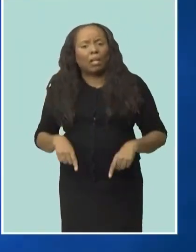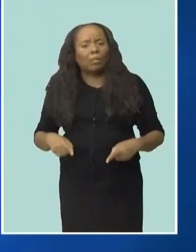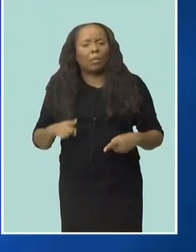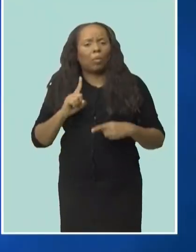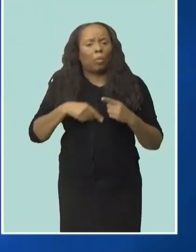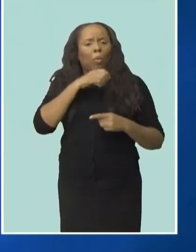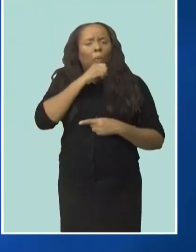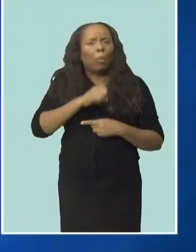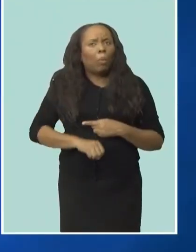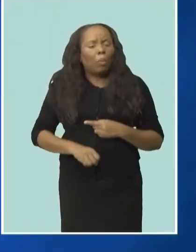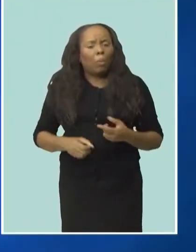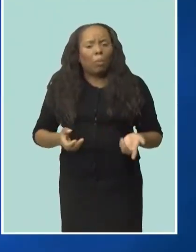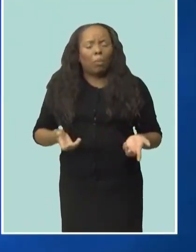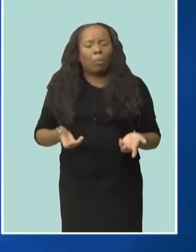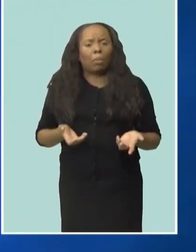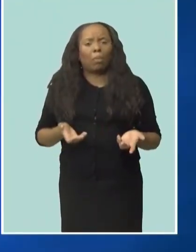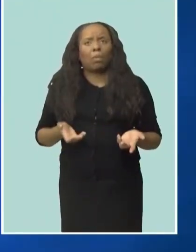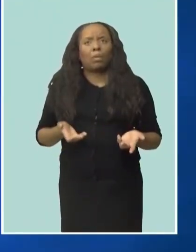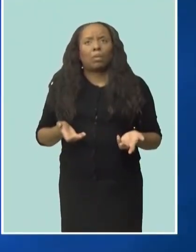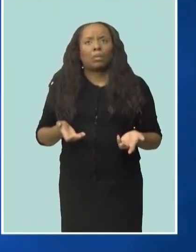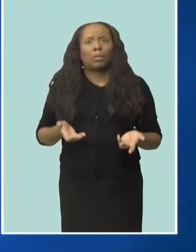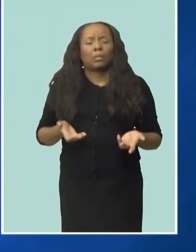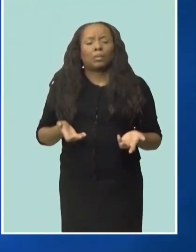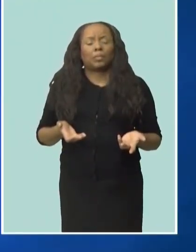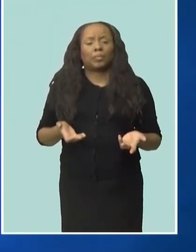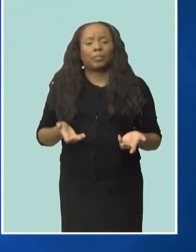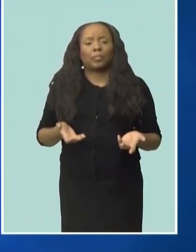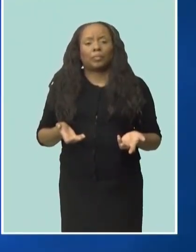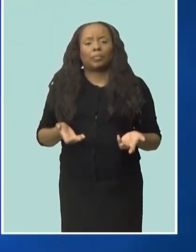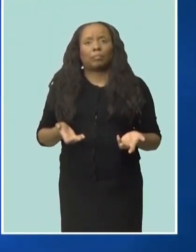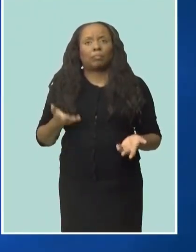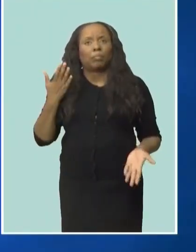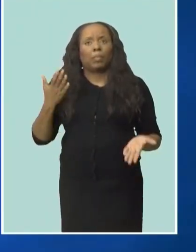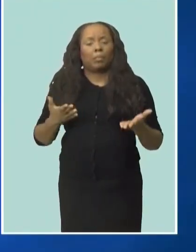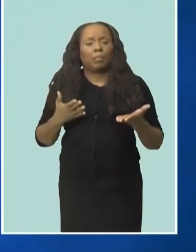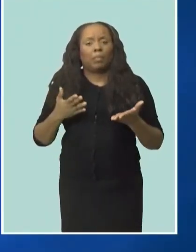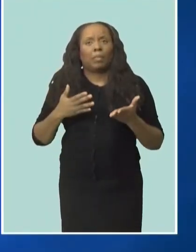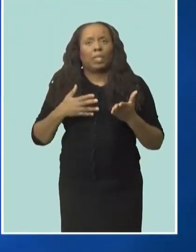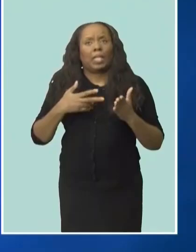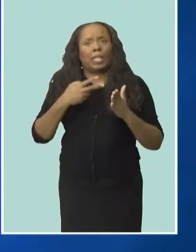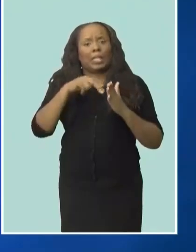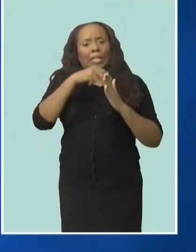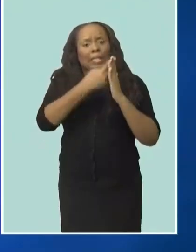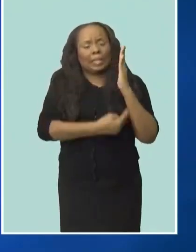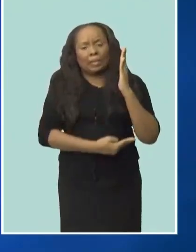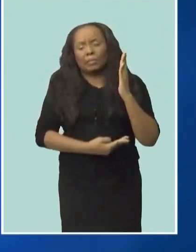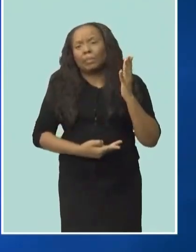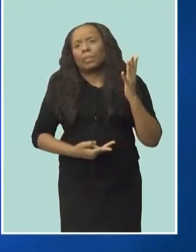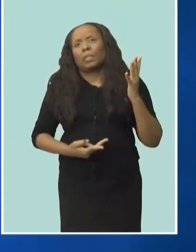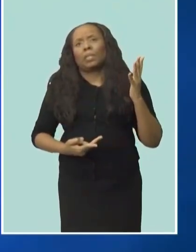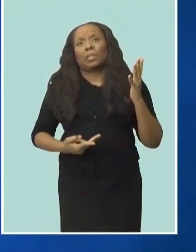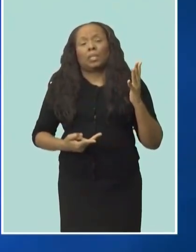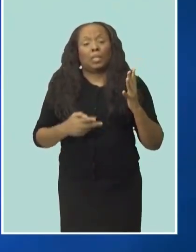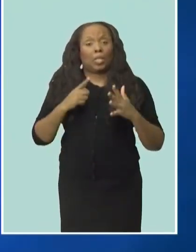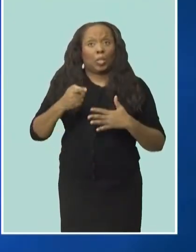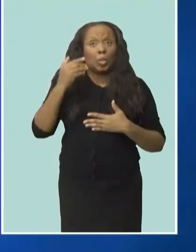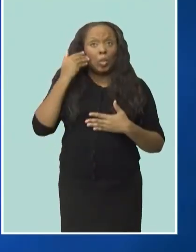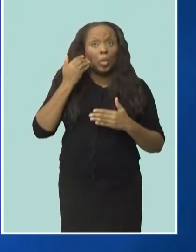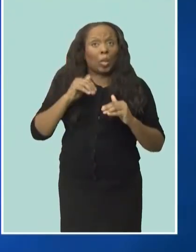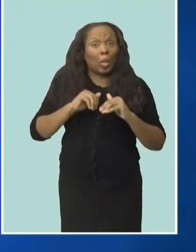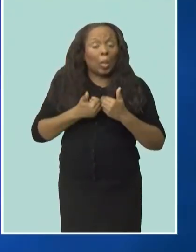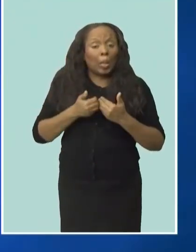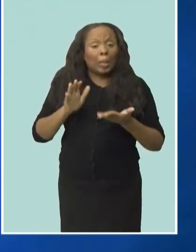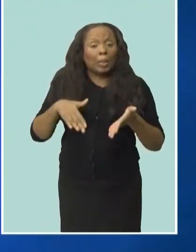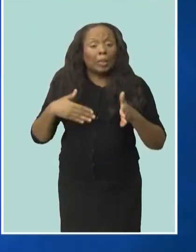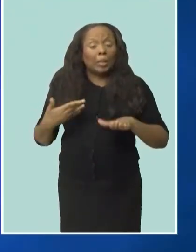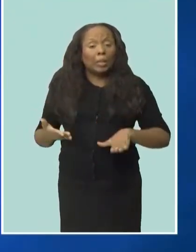age. Perhaps you may gabble, you may slip. Police are asking anyone with information